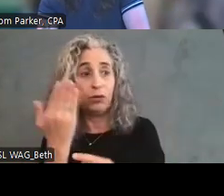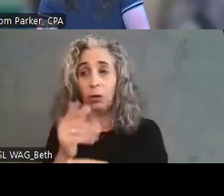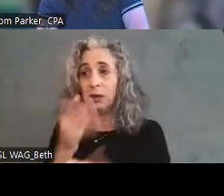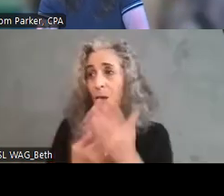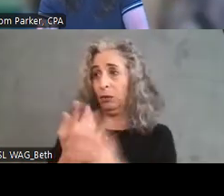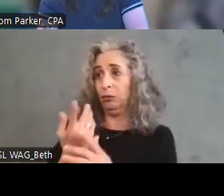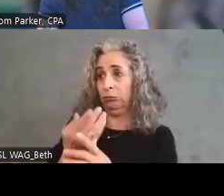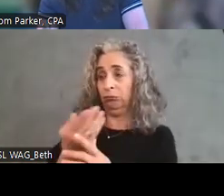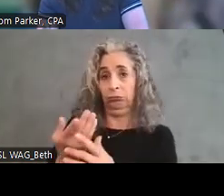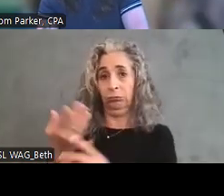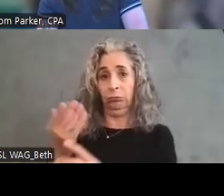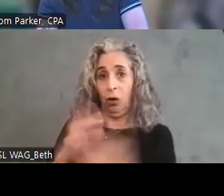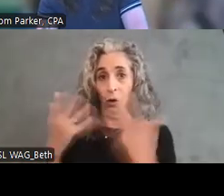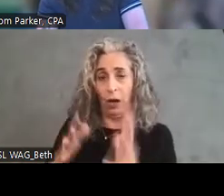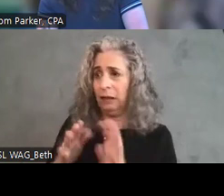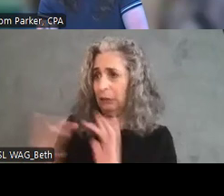well in person.